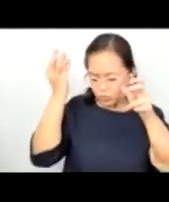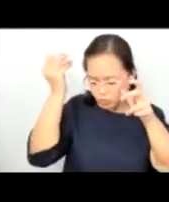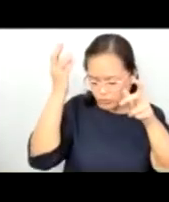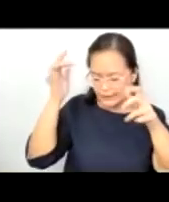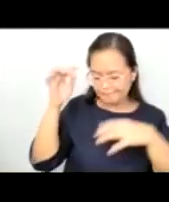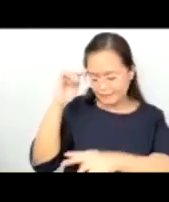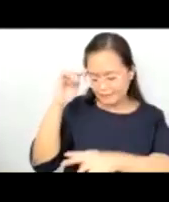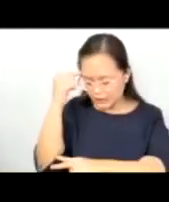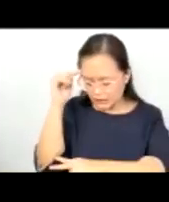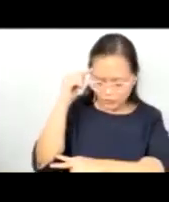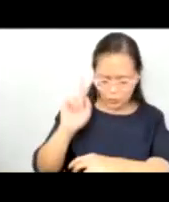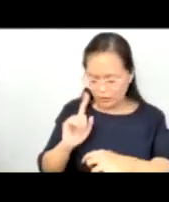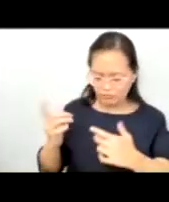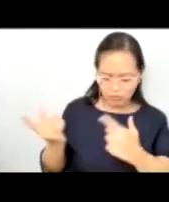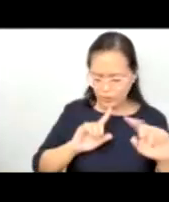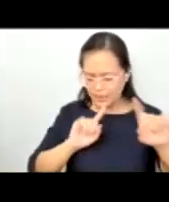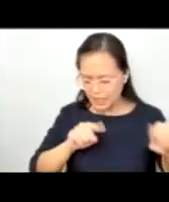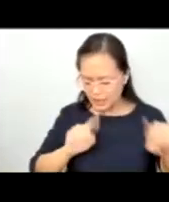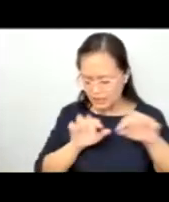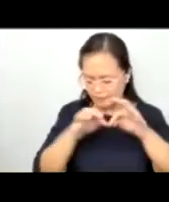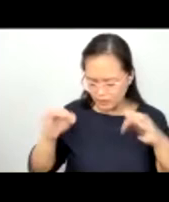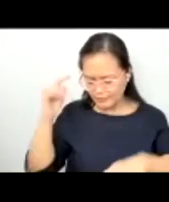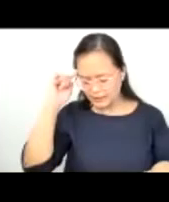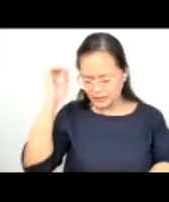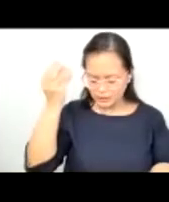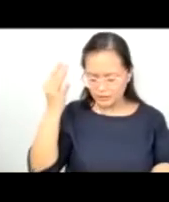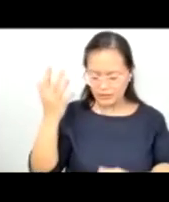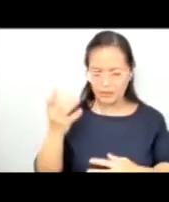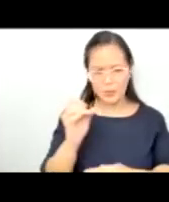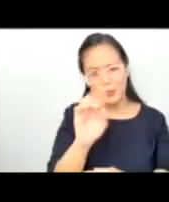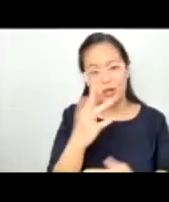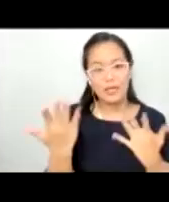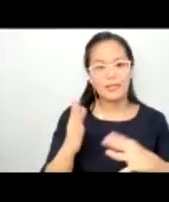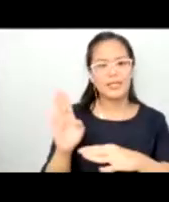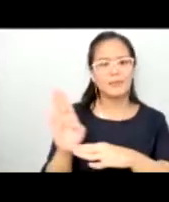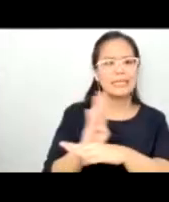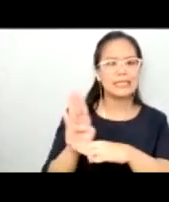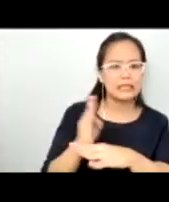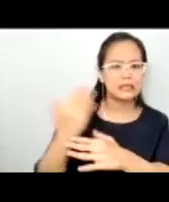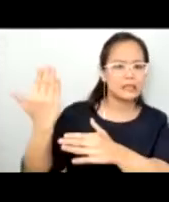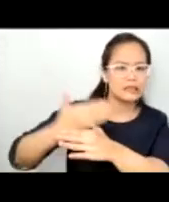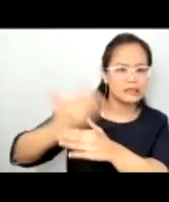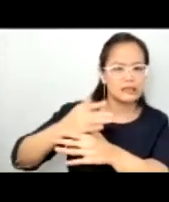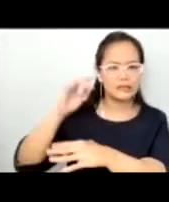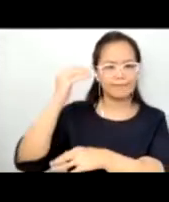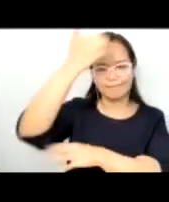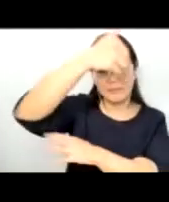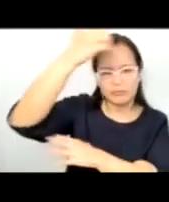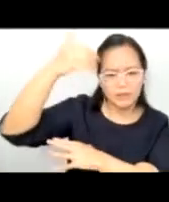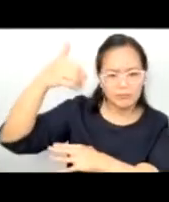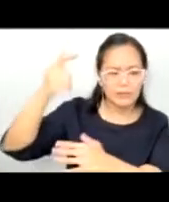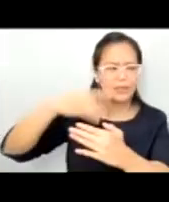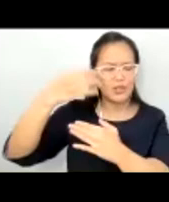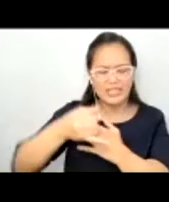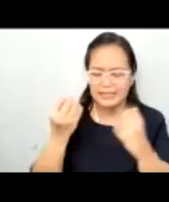or maybe you're not even trying to ready your counter arguments. Maybe you're just too busy. You've been given so many